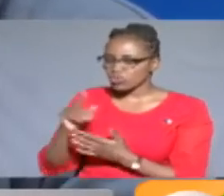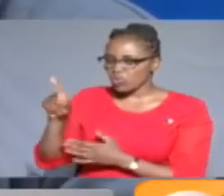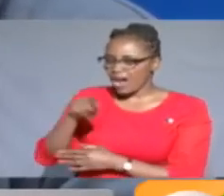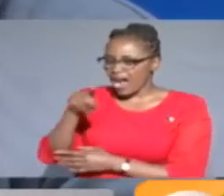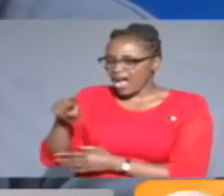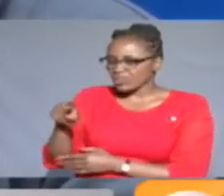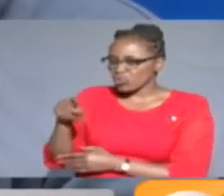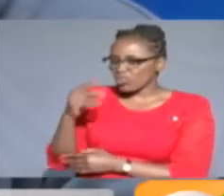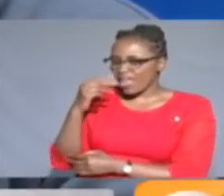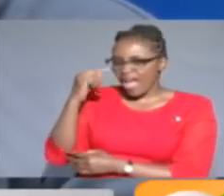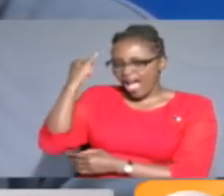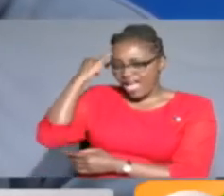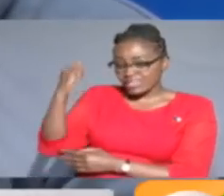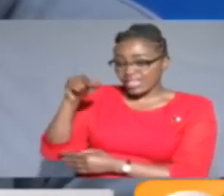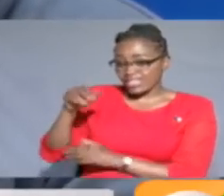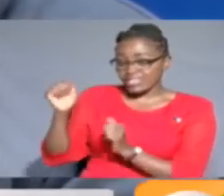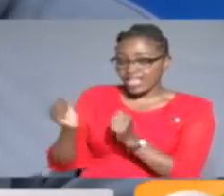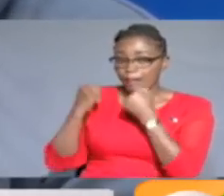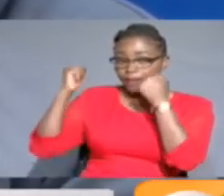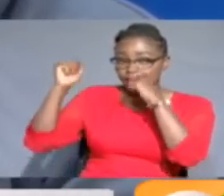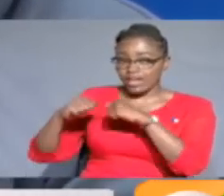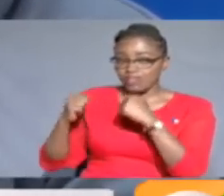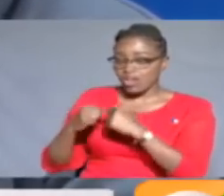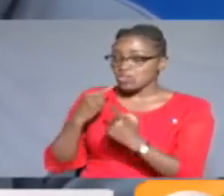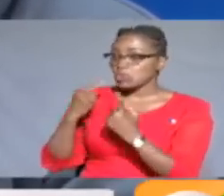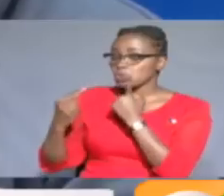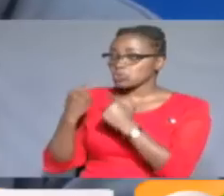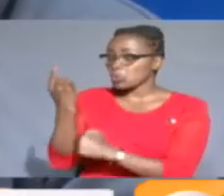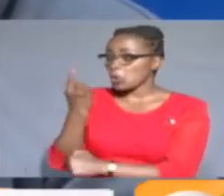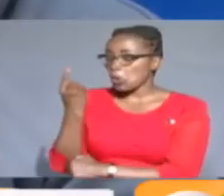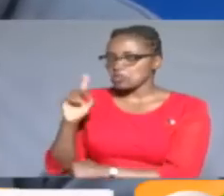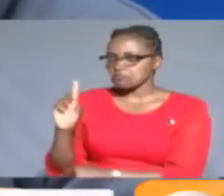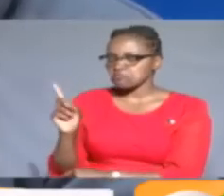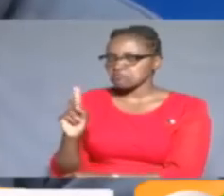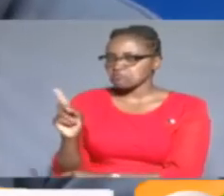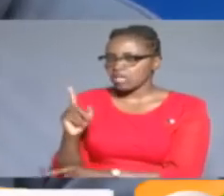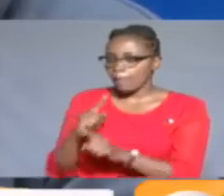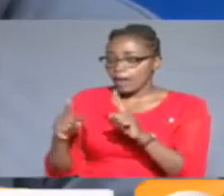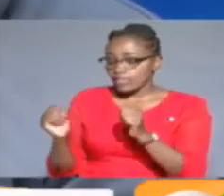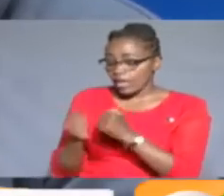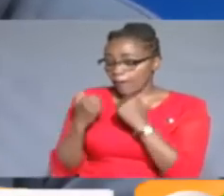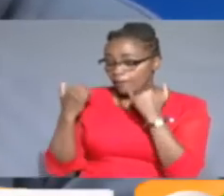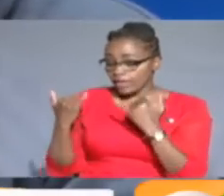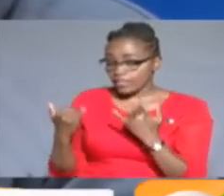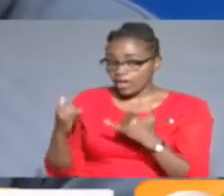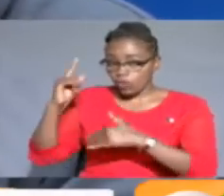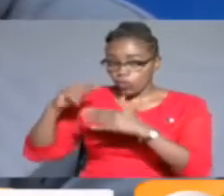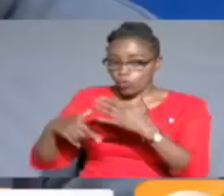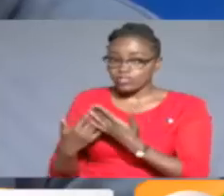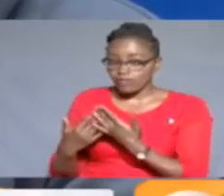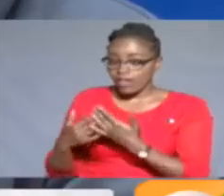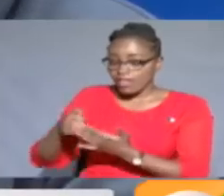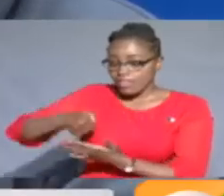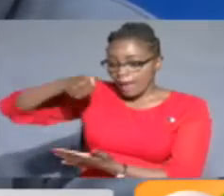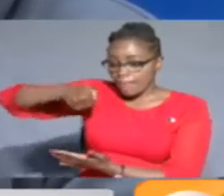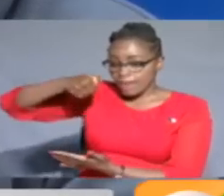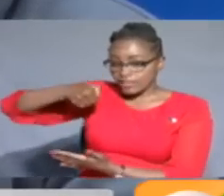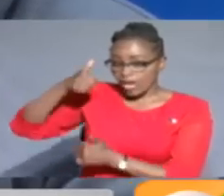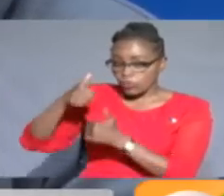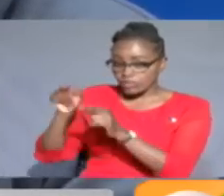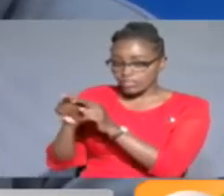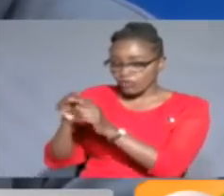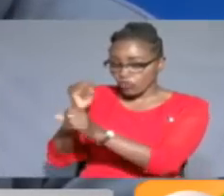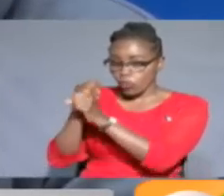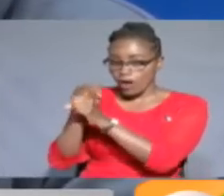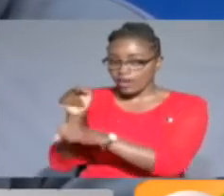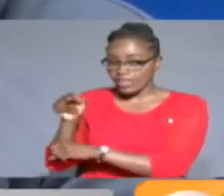that that can happen just by talking about it. Because right now what is happening, the bulk of the budget meant to for that